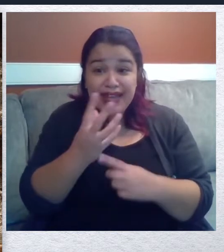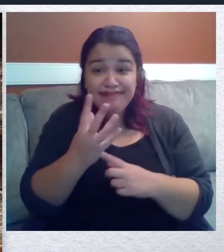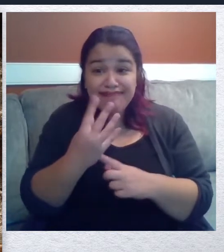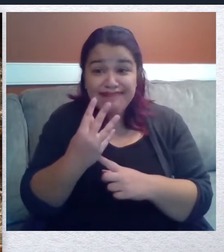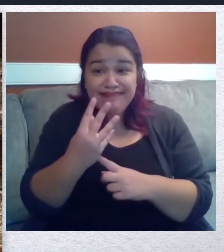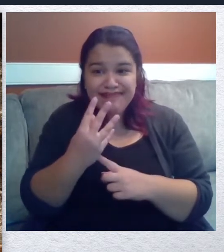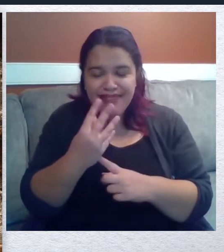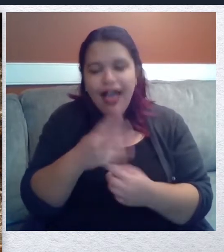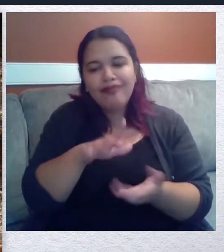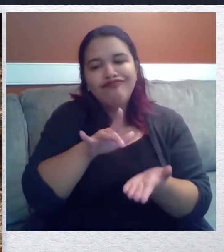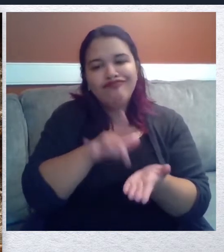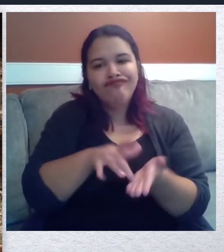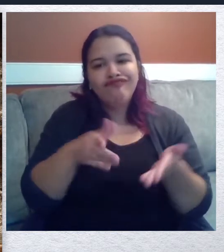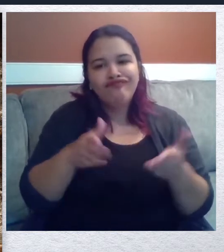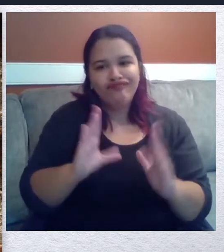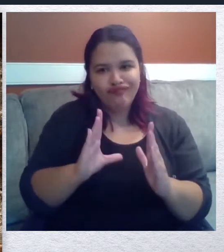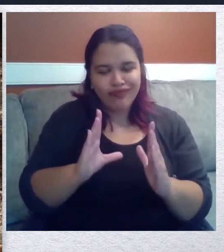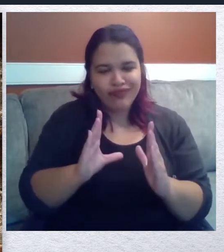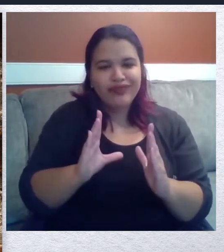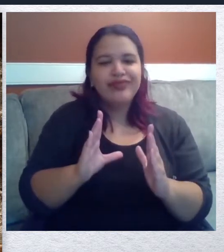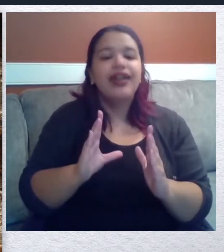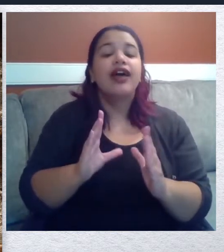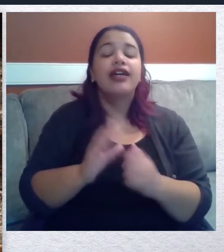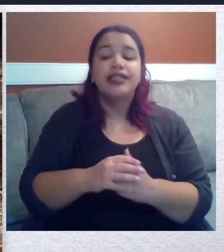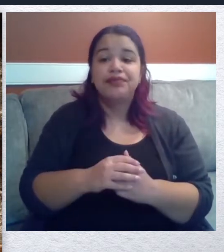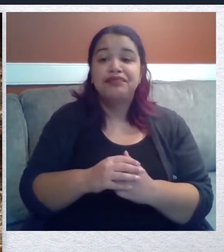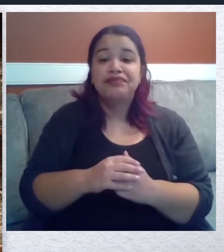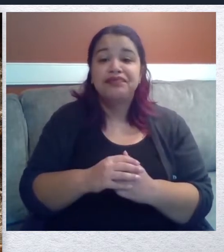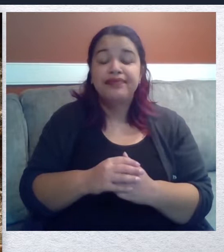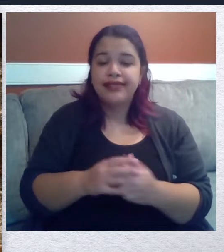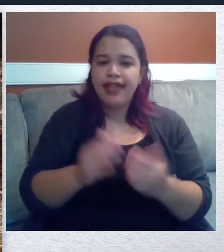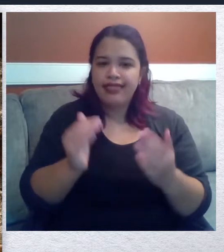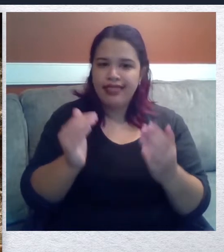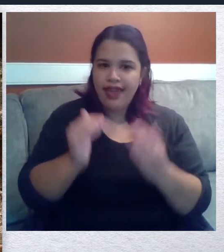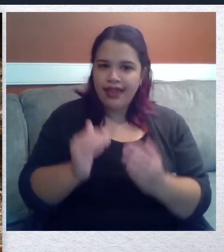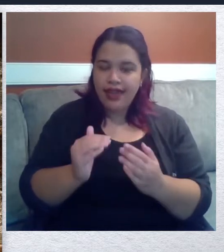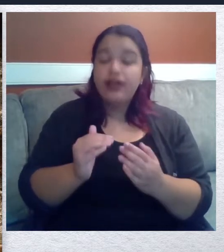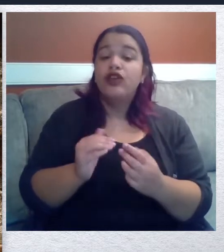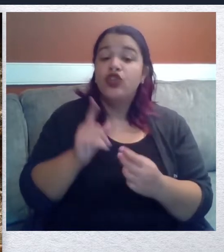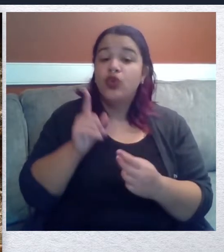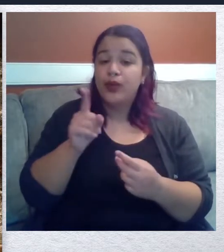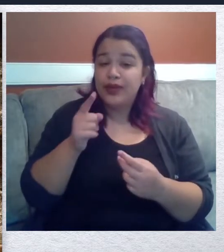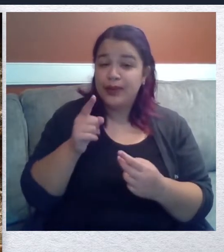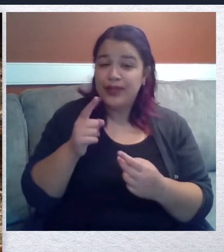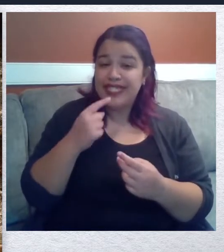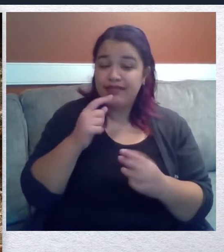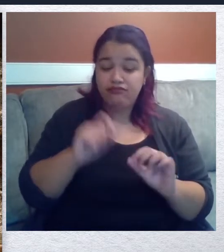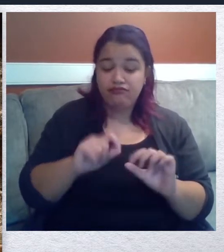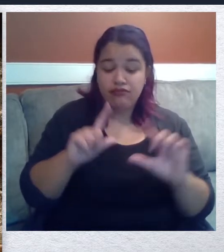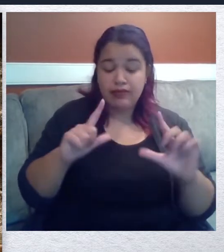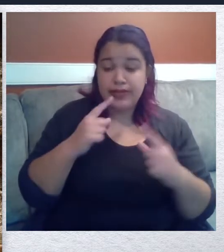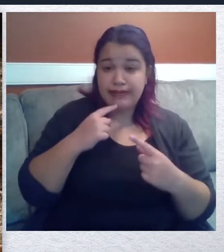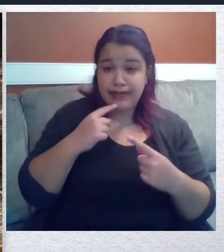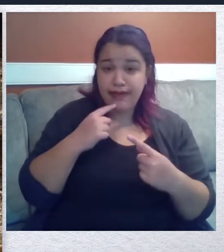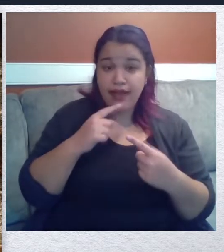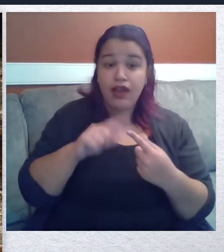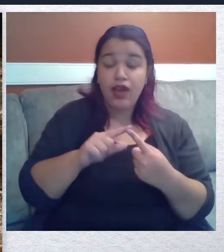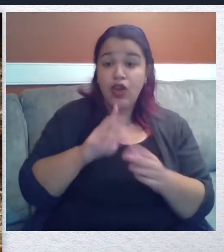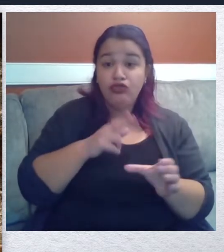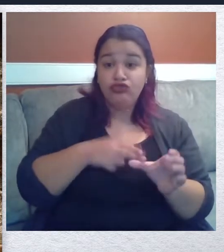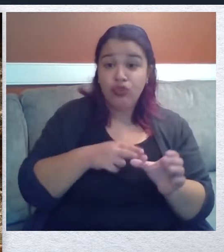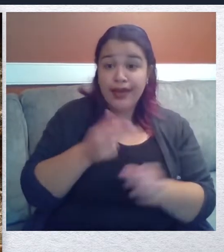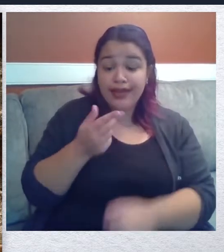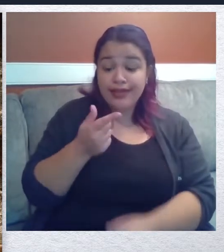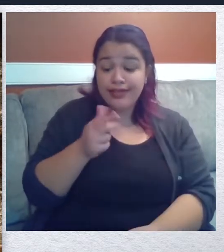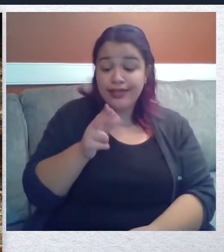be given two options for joining your meeting. Join as guest or sign in and join. You'll want to join